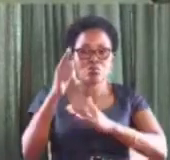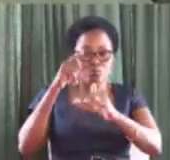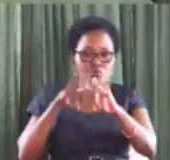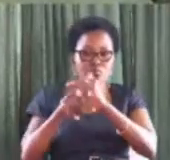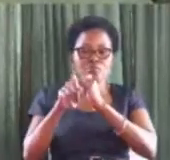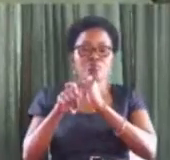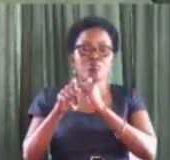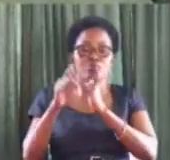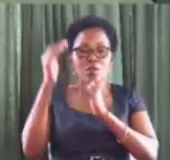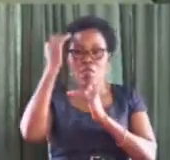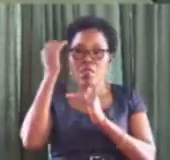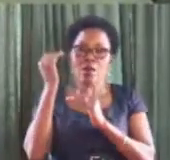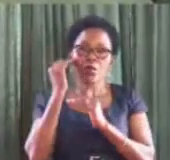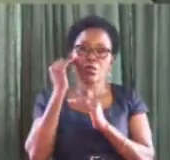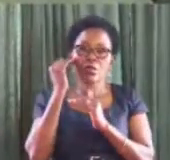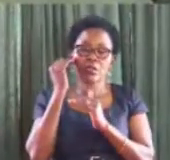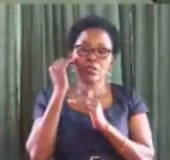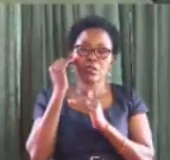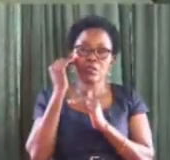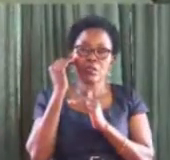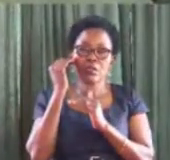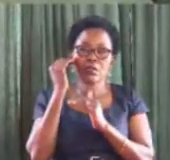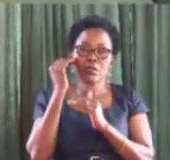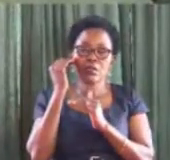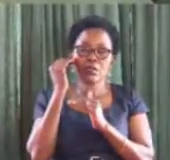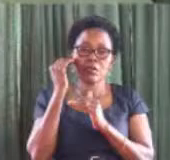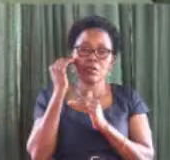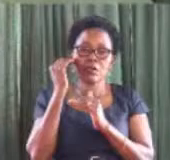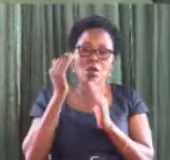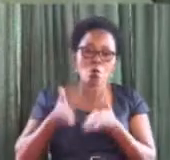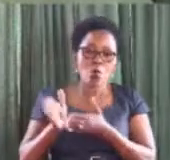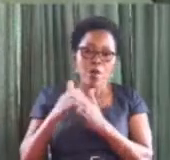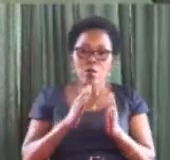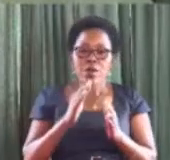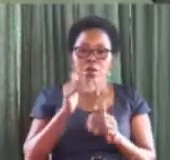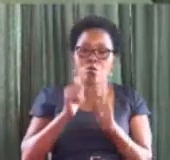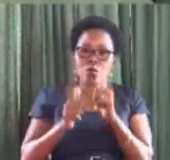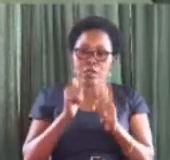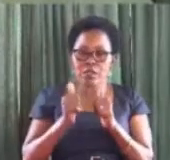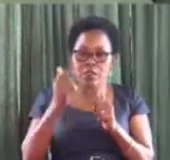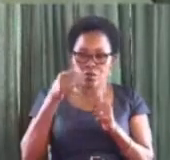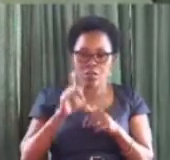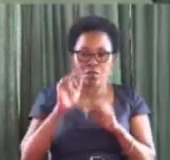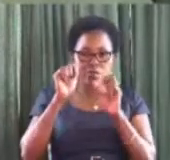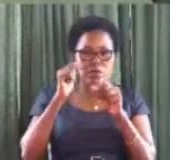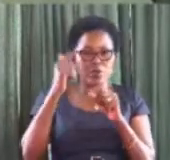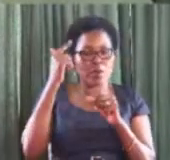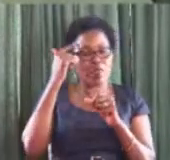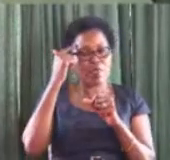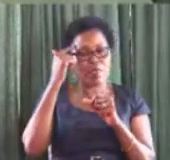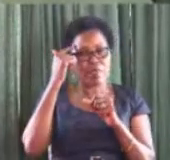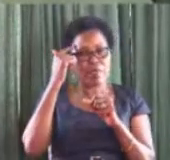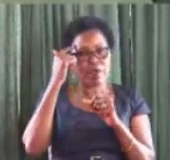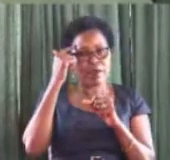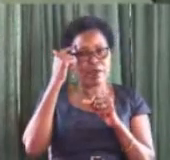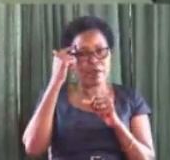and which of them you think should be tweaked a